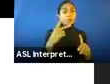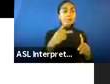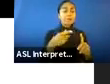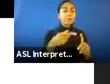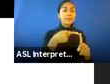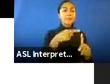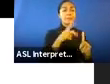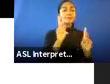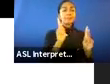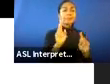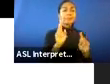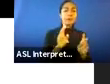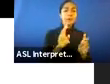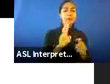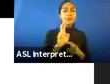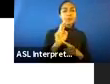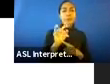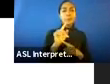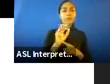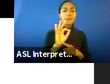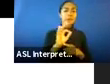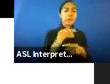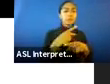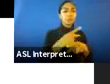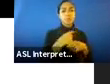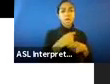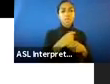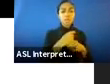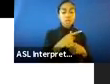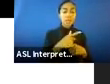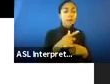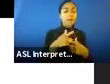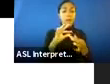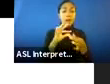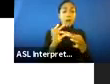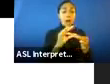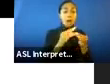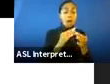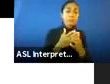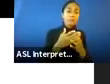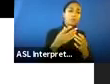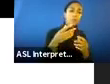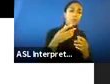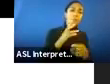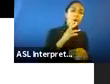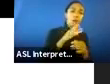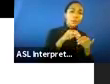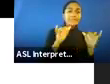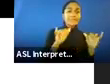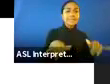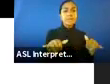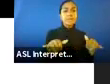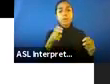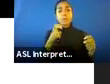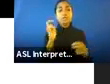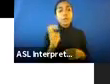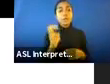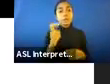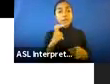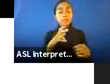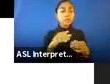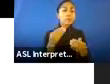close together, interconnected through water systems and transportation systems and trade systems, all of